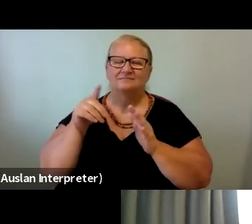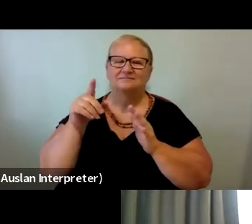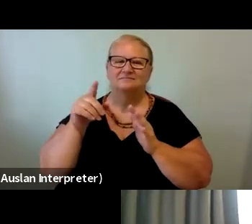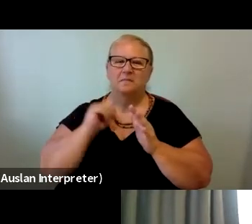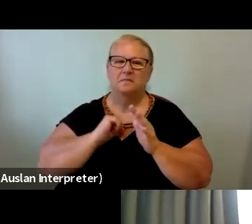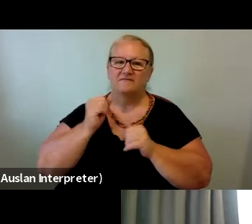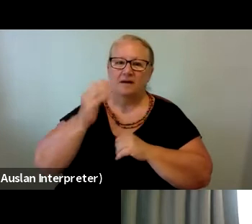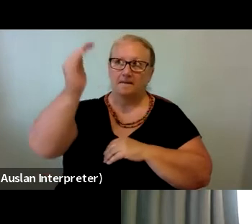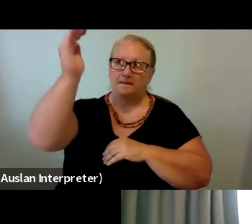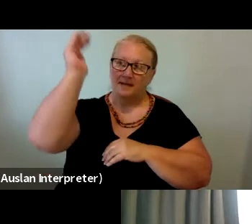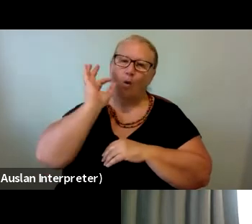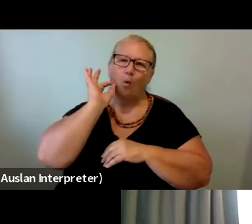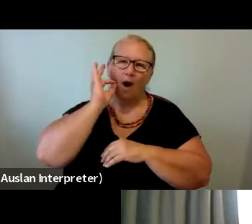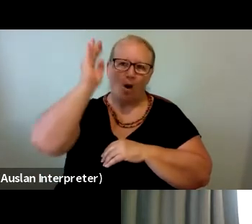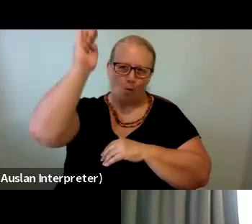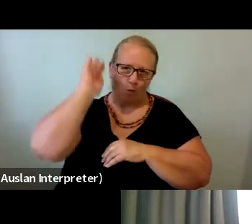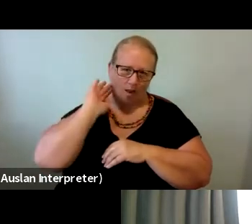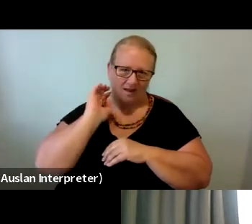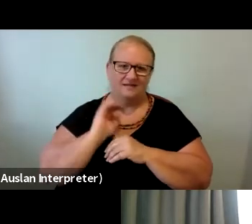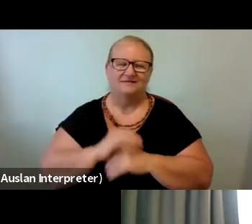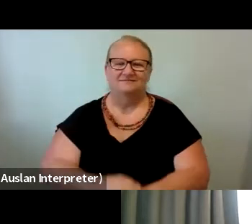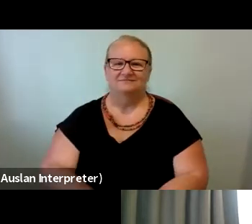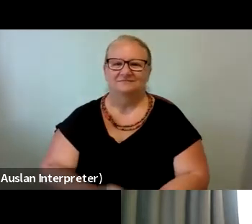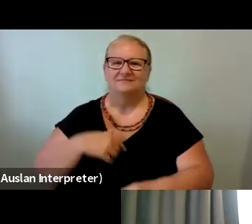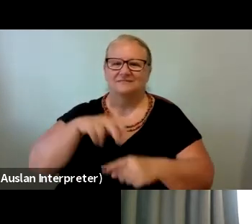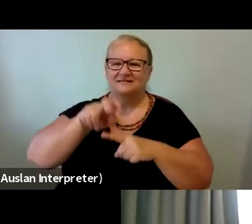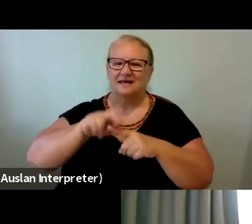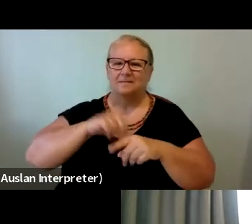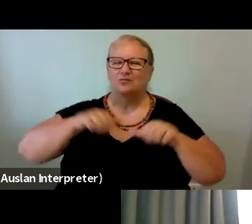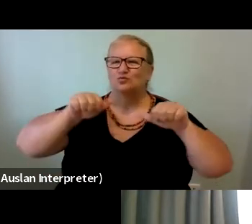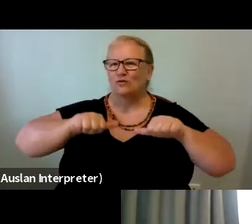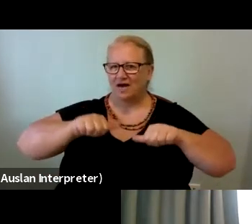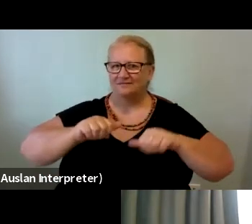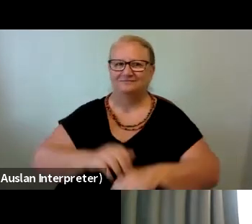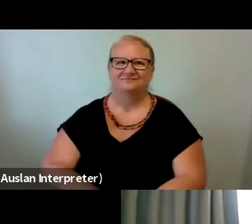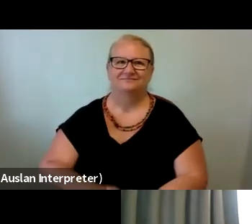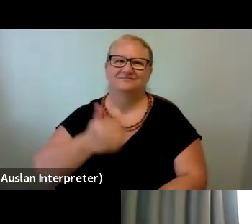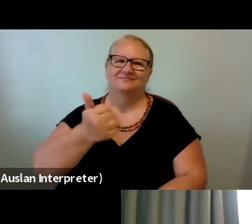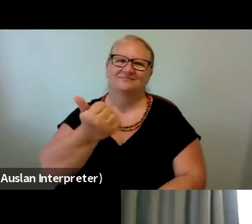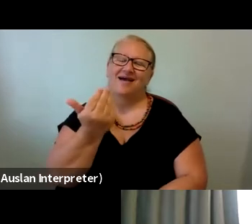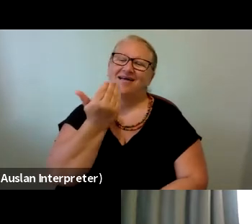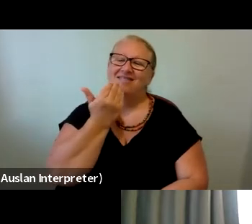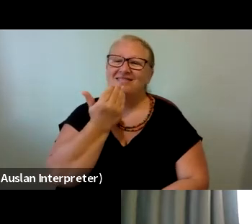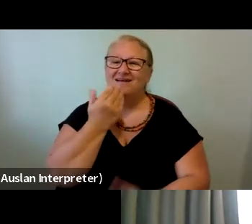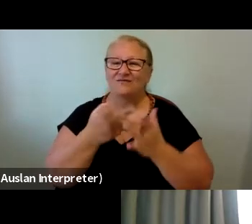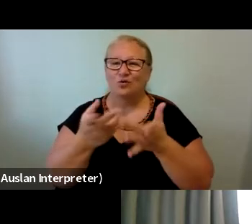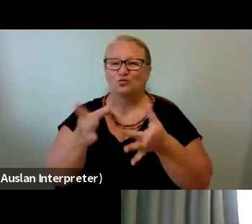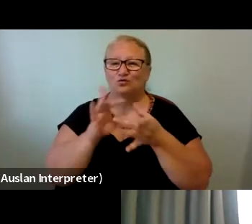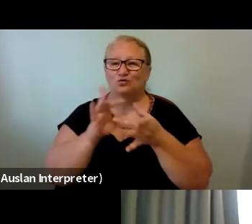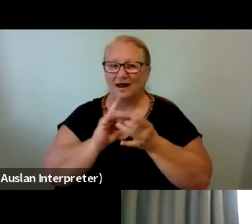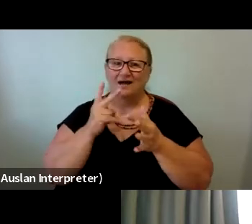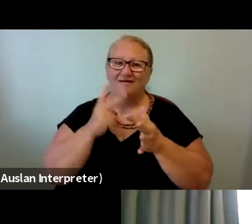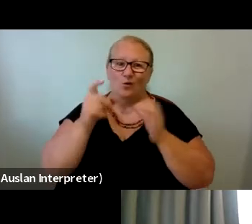a plain white wall. Sat on my sofa. Wonderful. Thank you so much for joining us and for waking